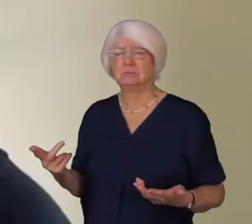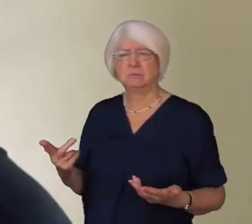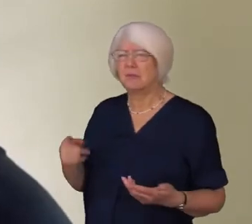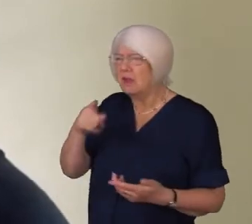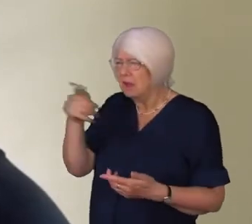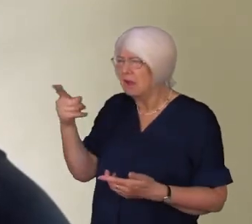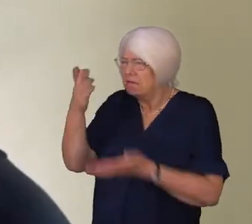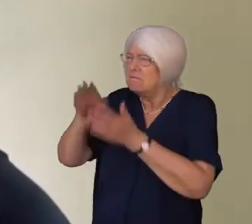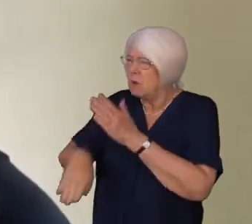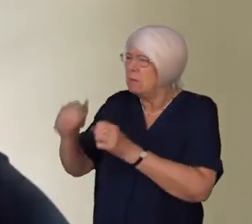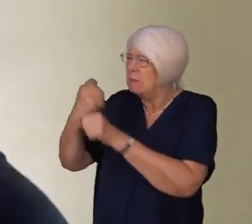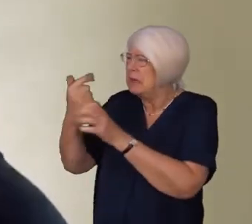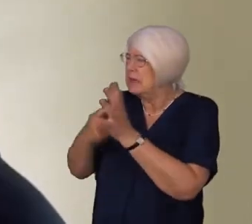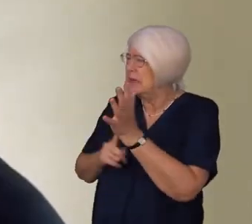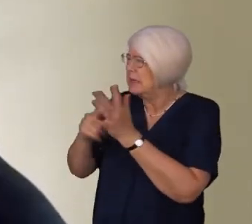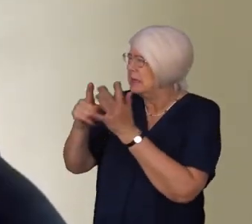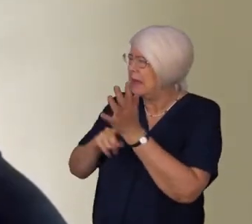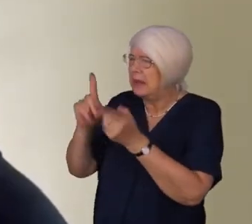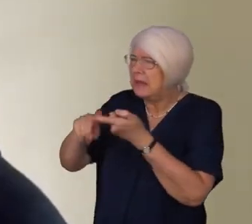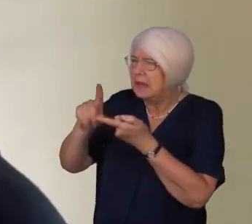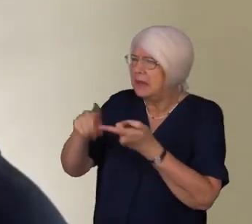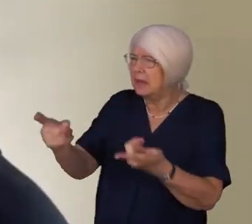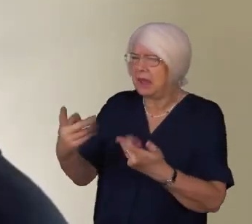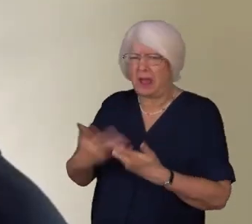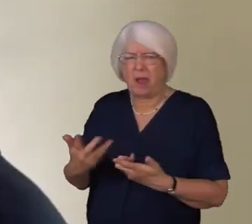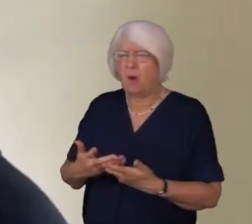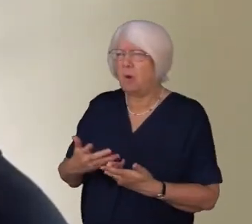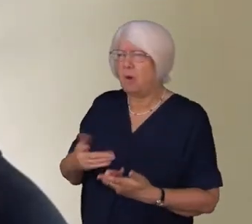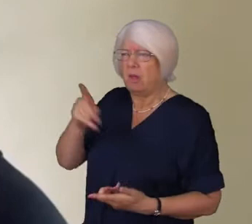asked, "Are not all of these who are speaking Galileans?